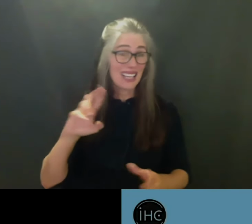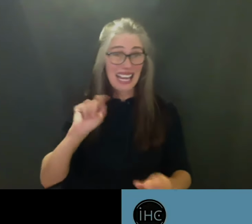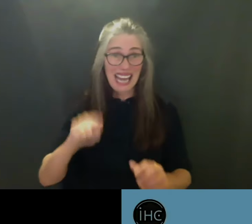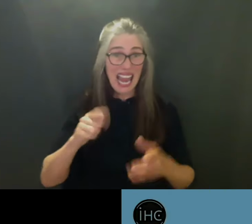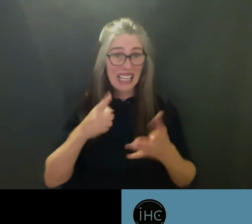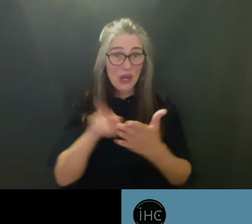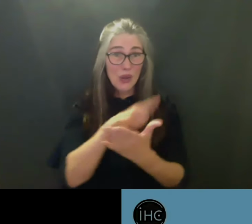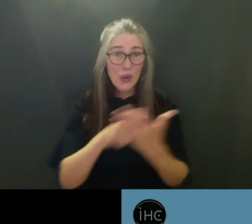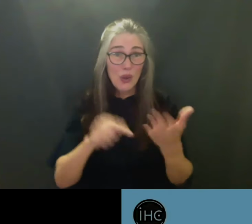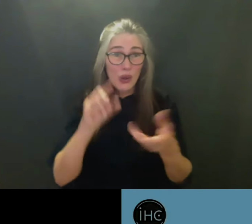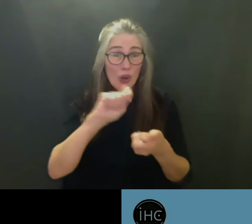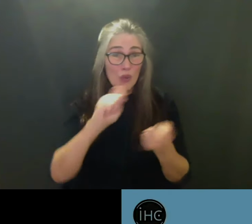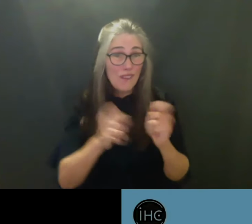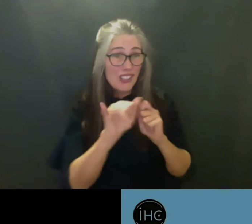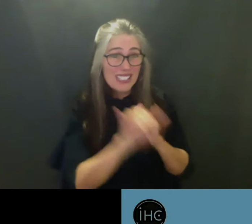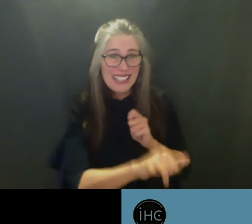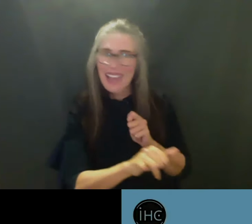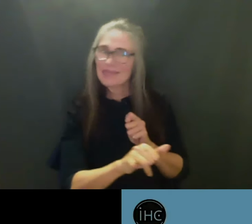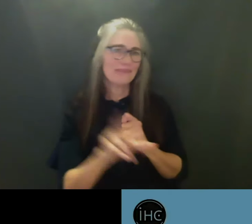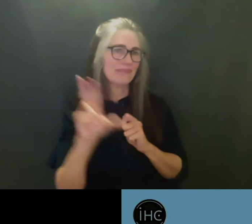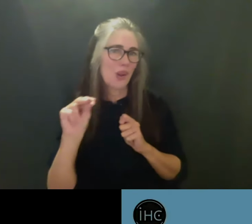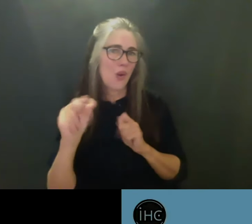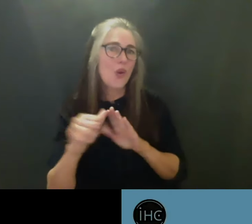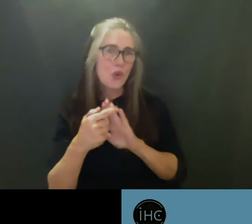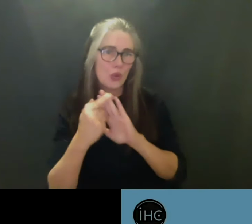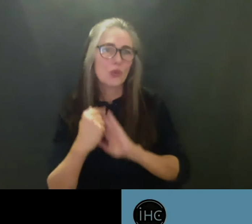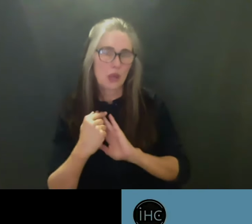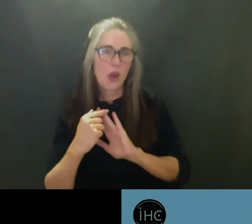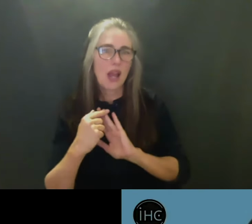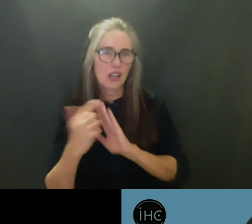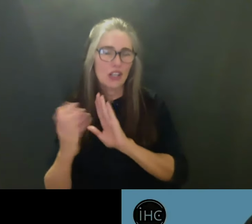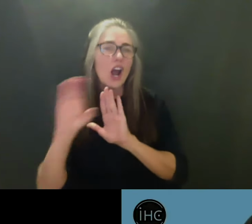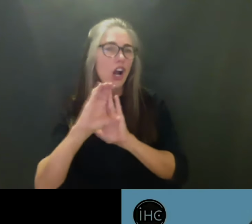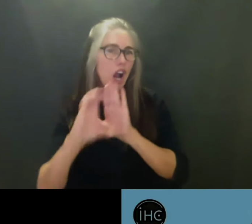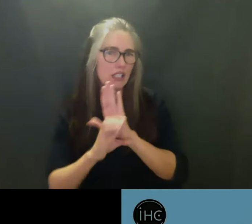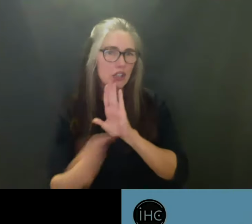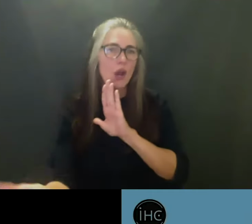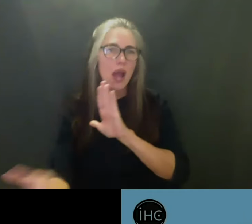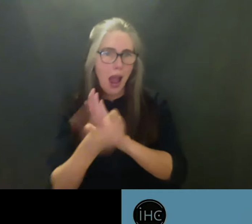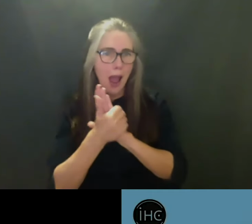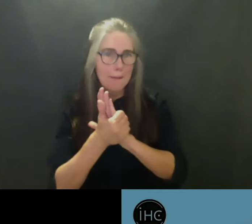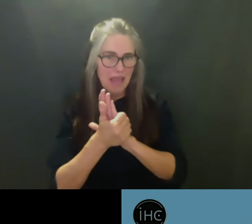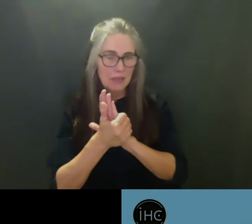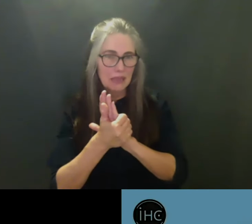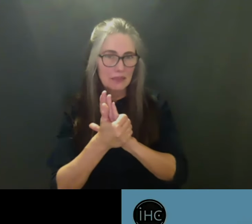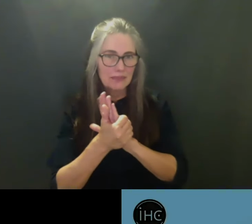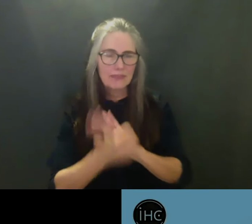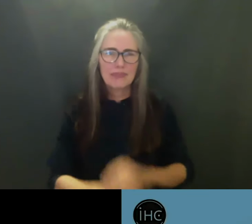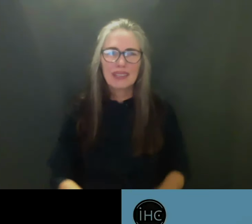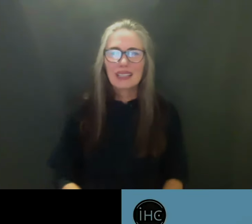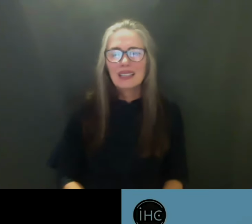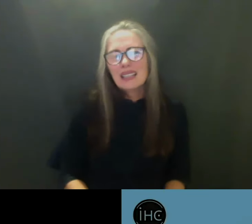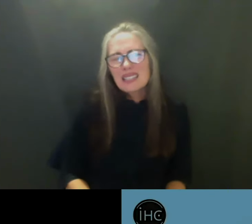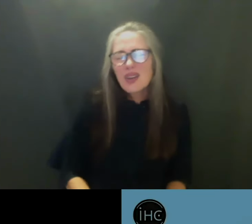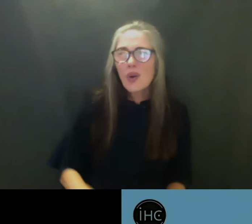I guess I'm in favor, uh, less of measures that try to block the money out of politics, like